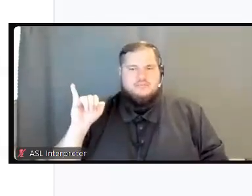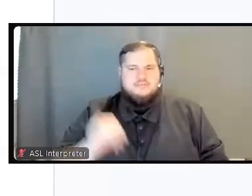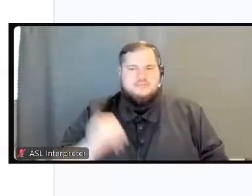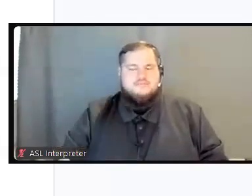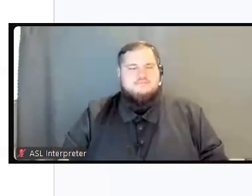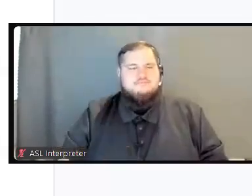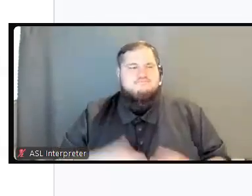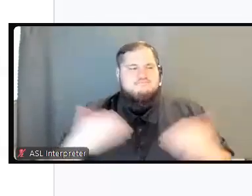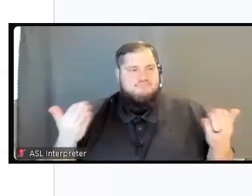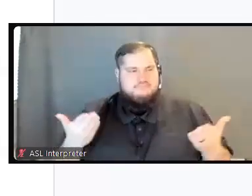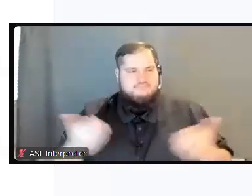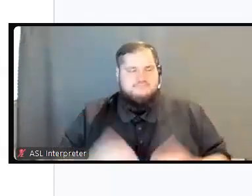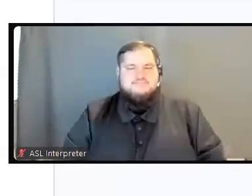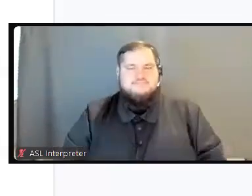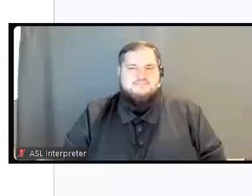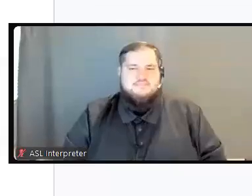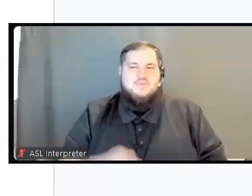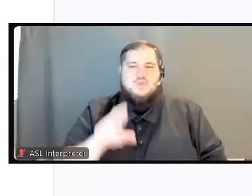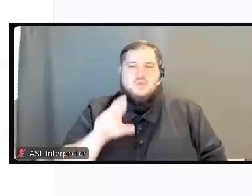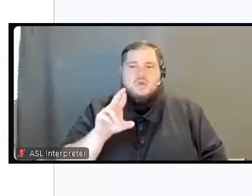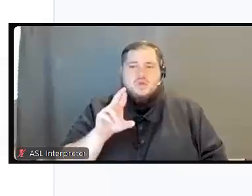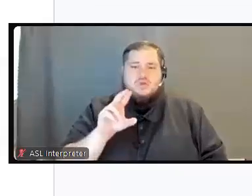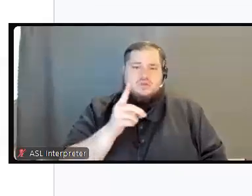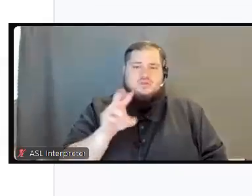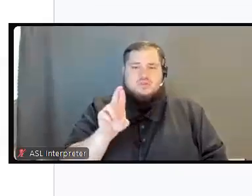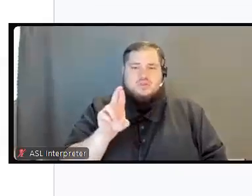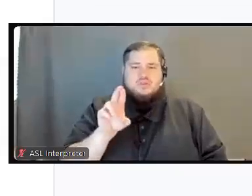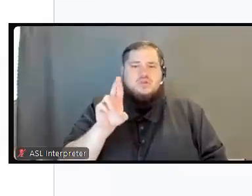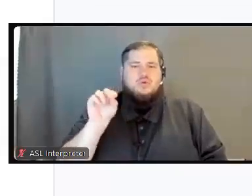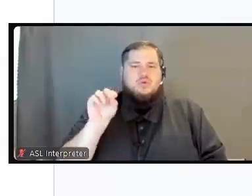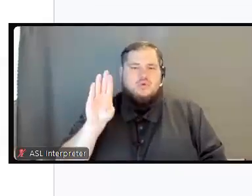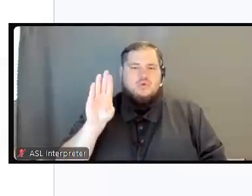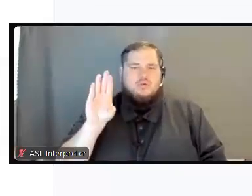Present. Dr. Rob Archuleta.